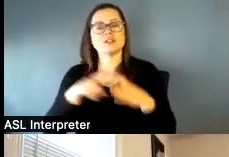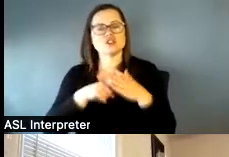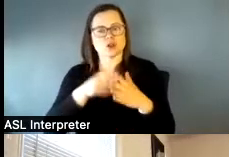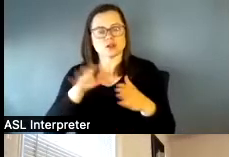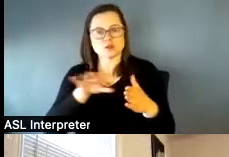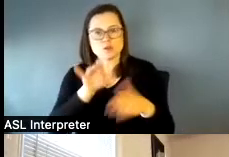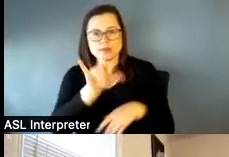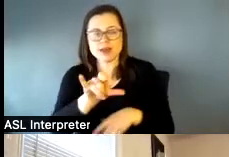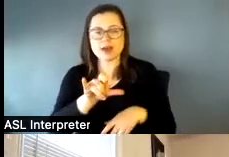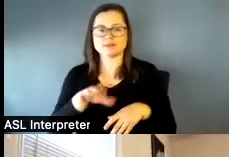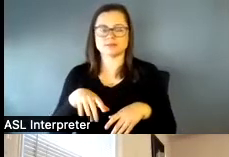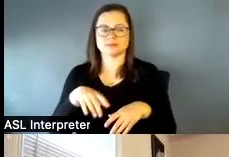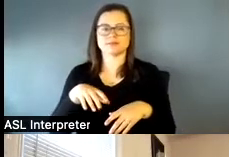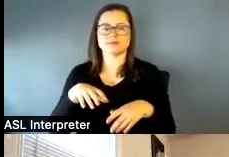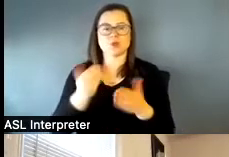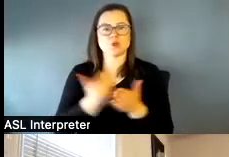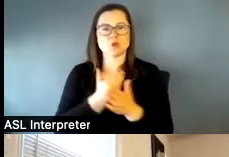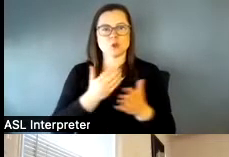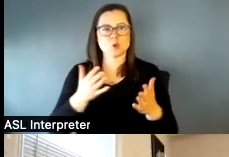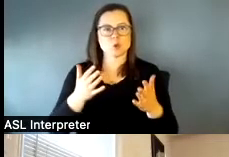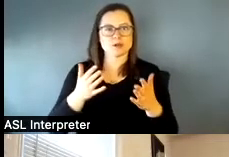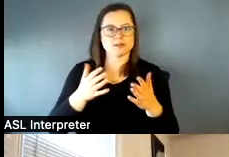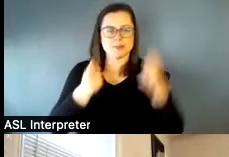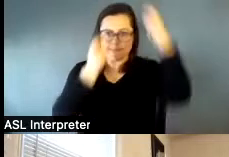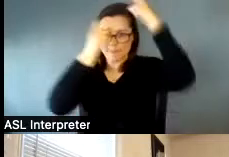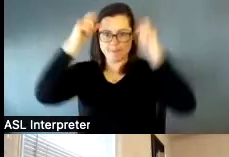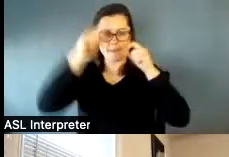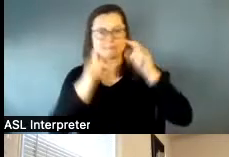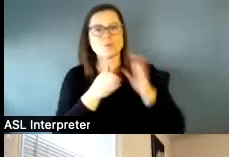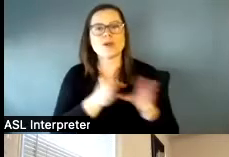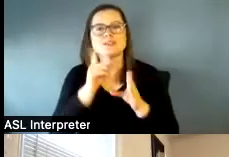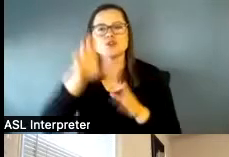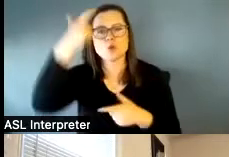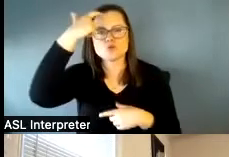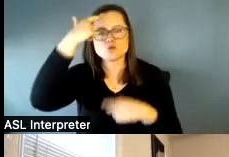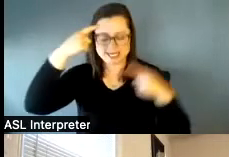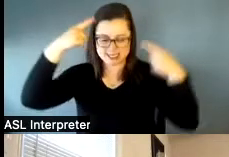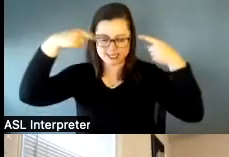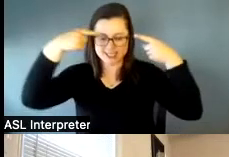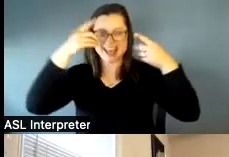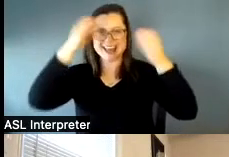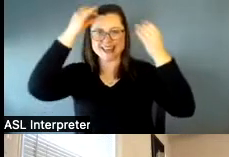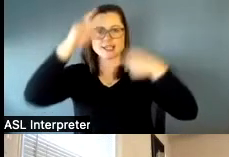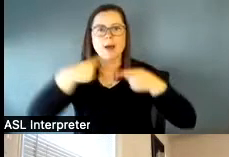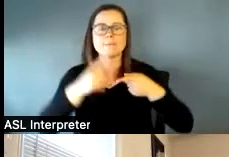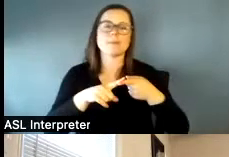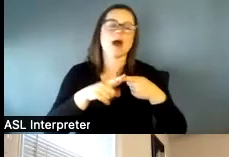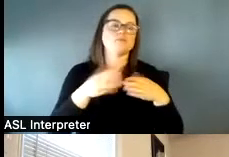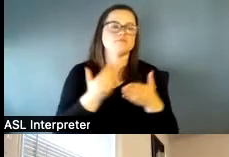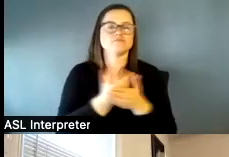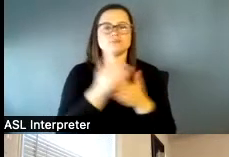for exploration, for creativity inside of your brain. And so anyway, those are the kinds of things I think about